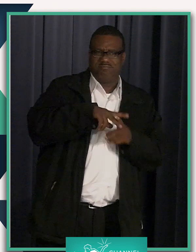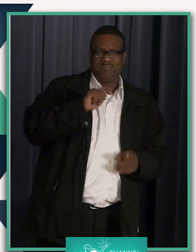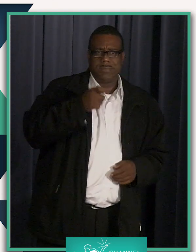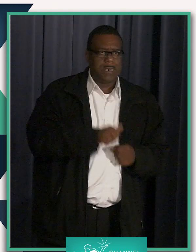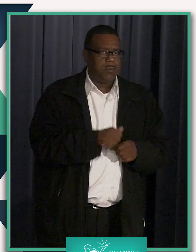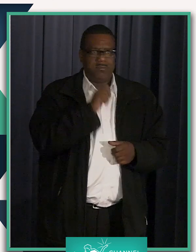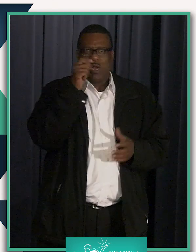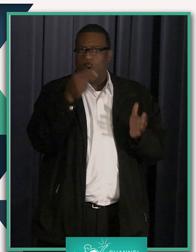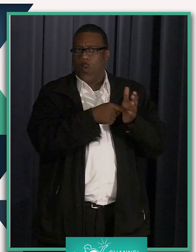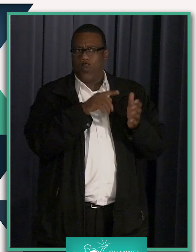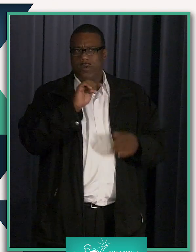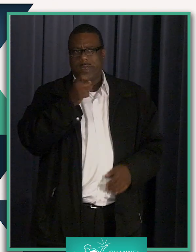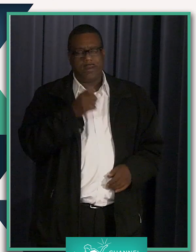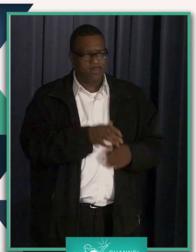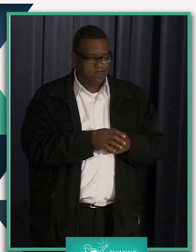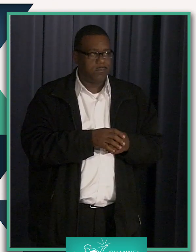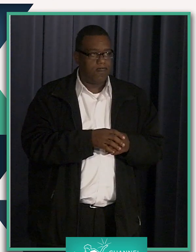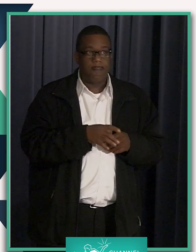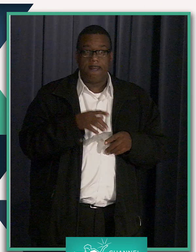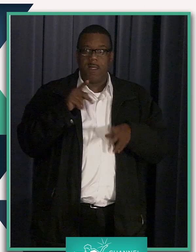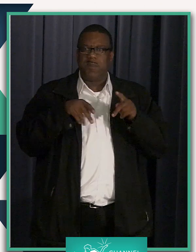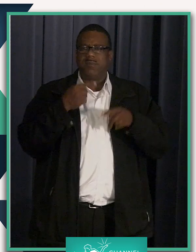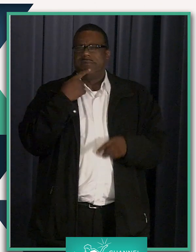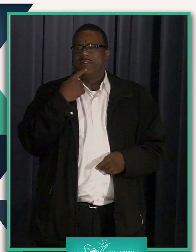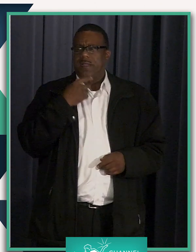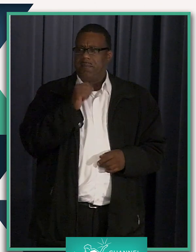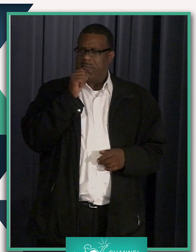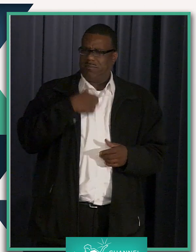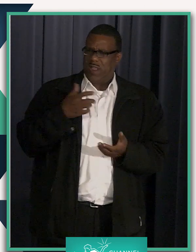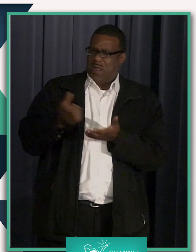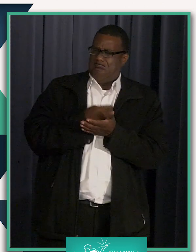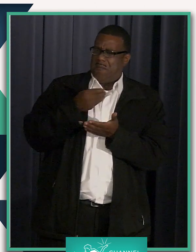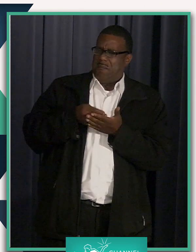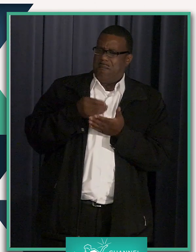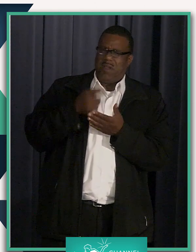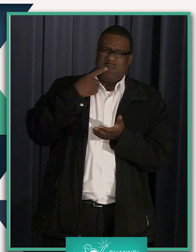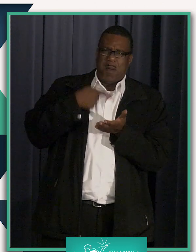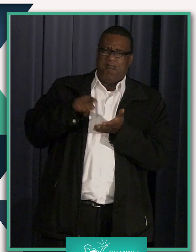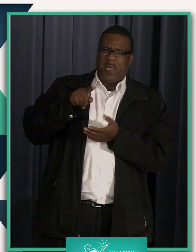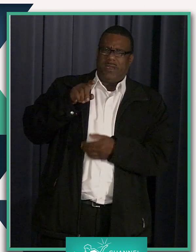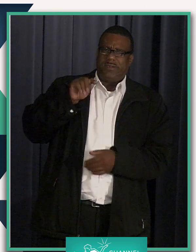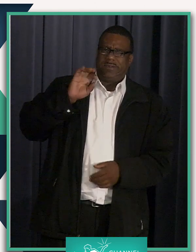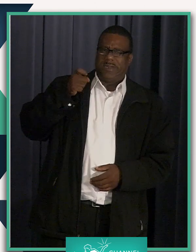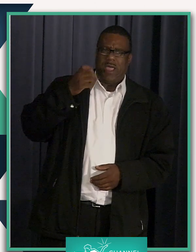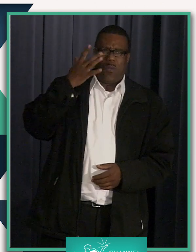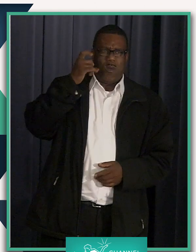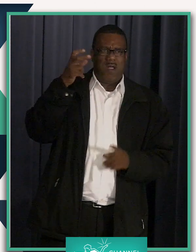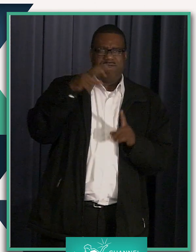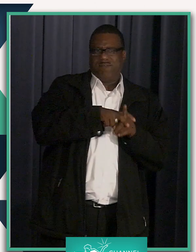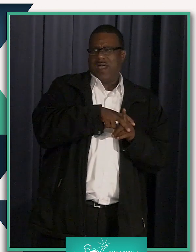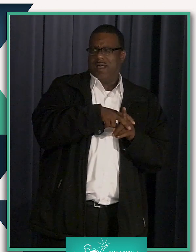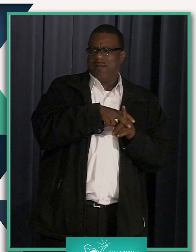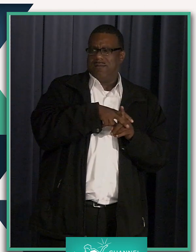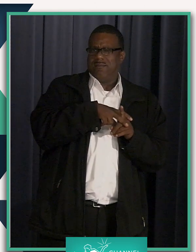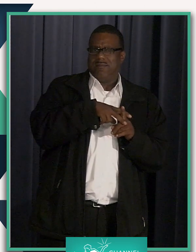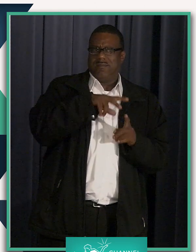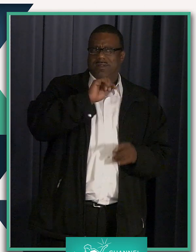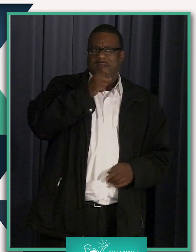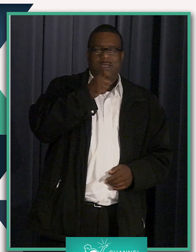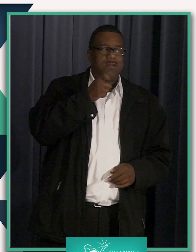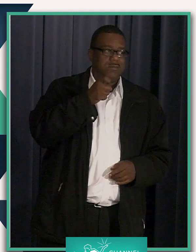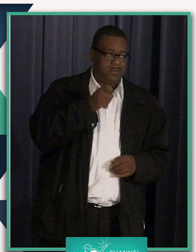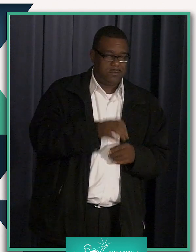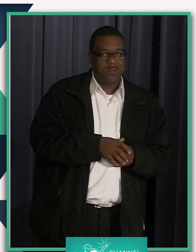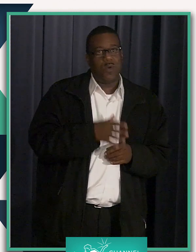owe any taxes. And I know people who say, I didn't make enough to pay any taxes. Why should I bother to file a return? And this